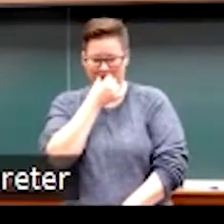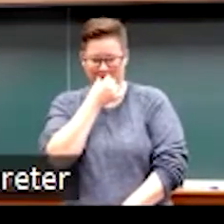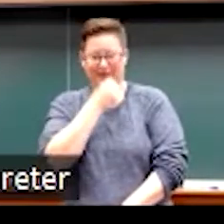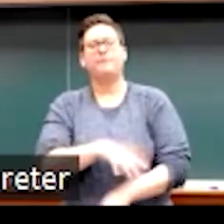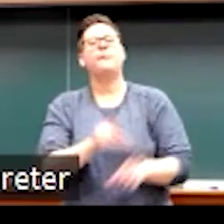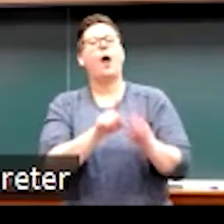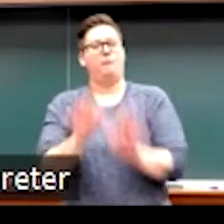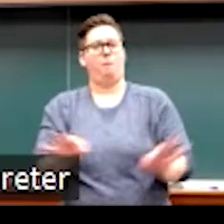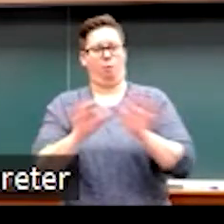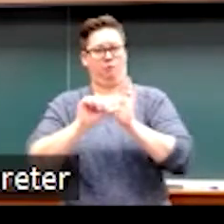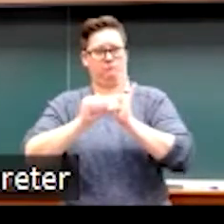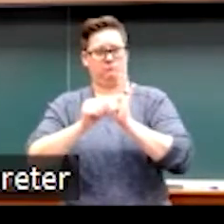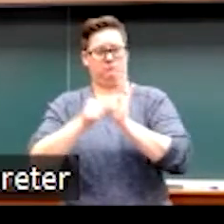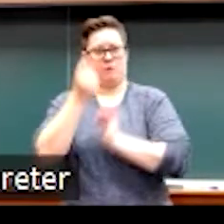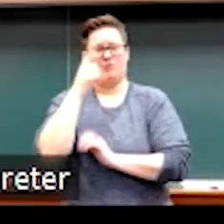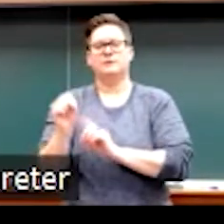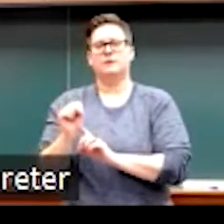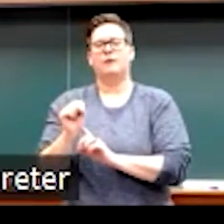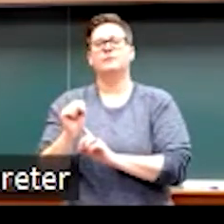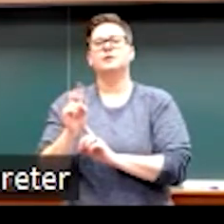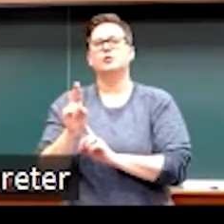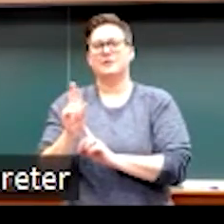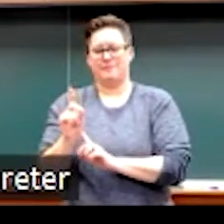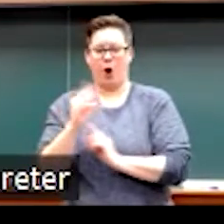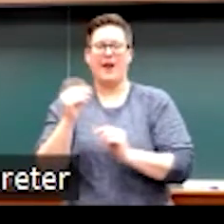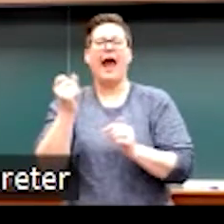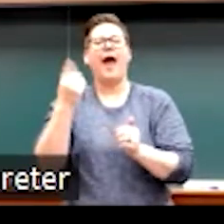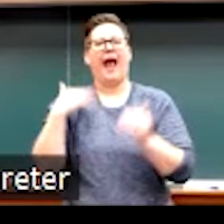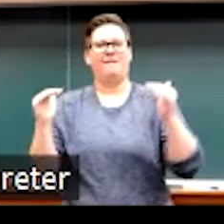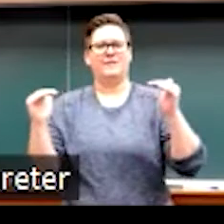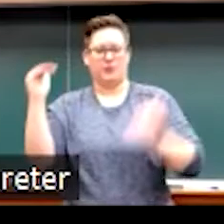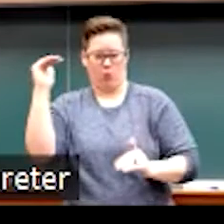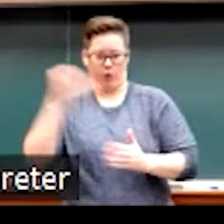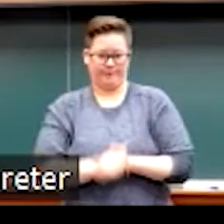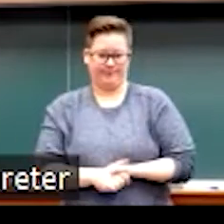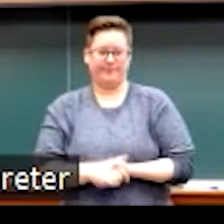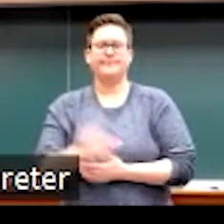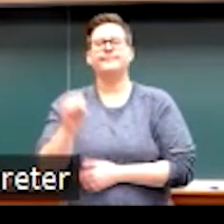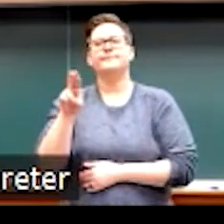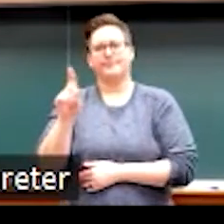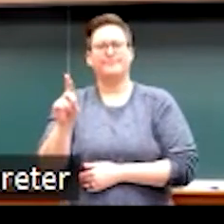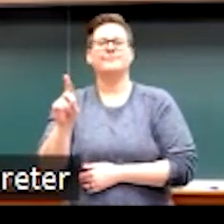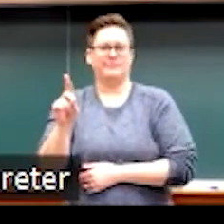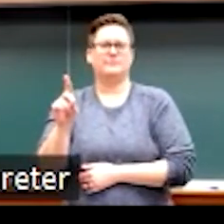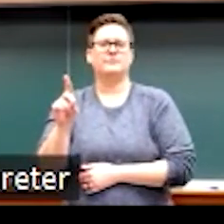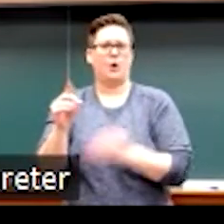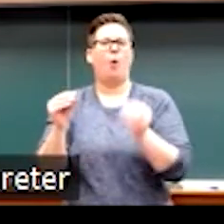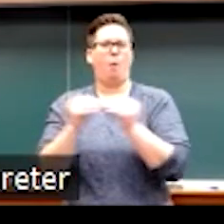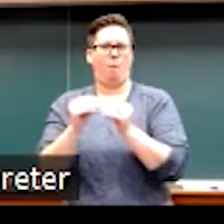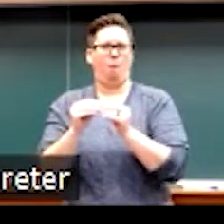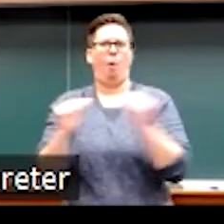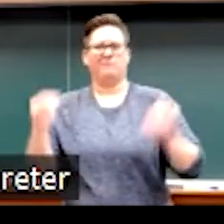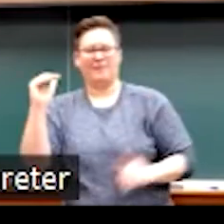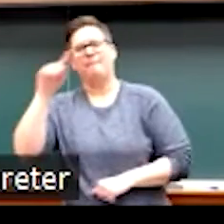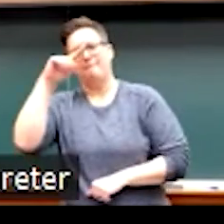It's also important to highlight in the context of substance use disparities. Substance use disorder does disproportionately burden